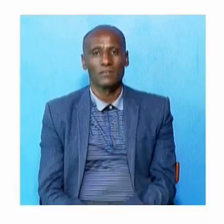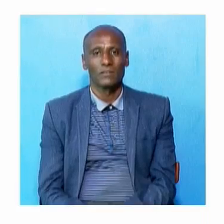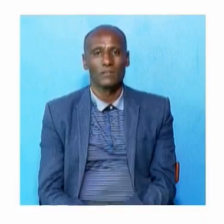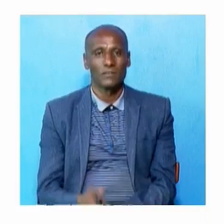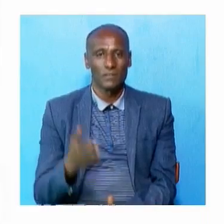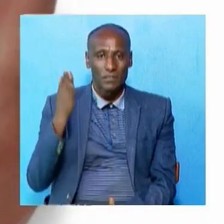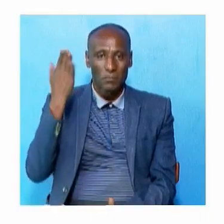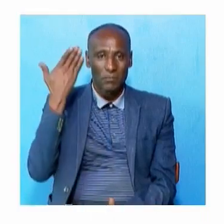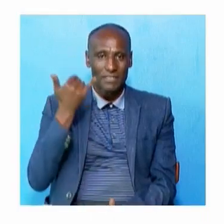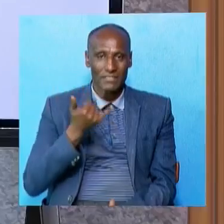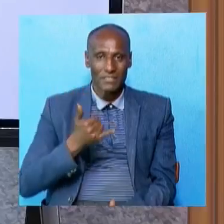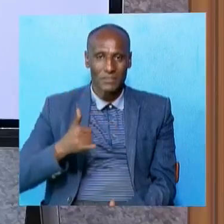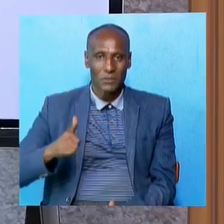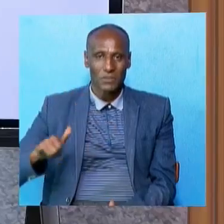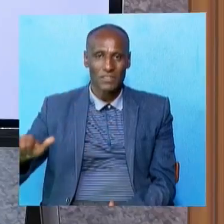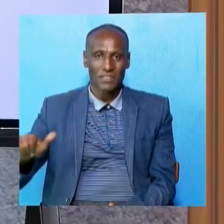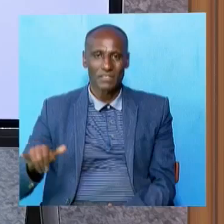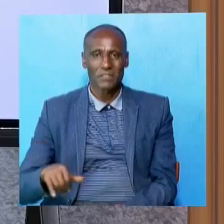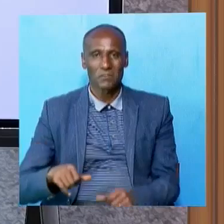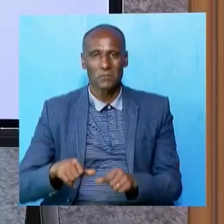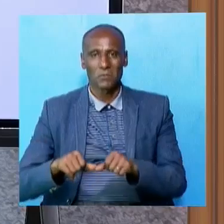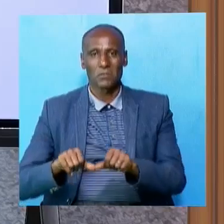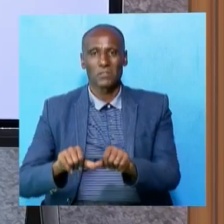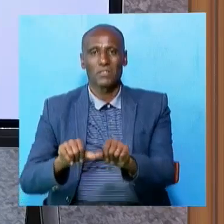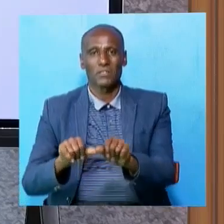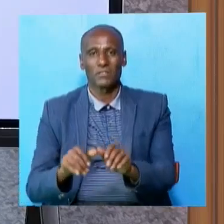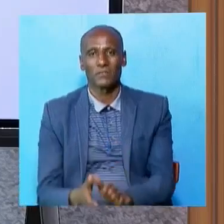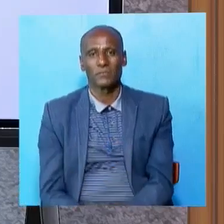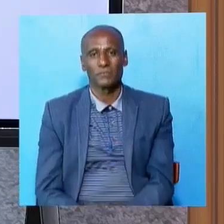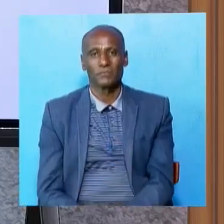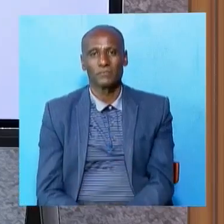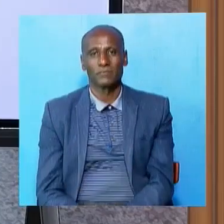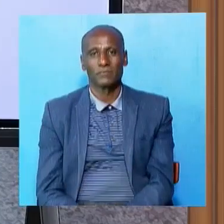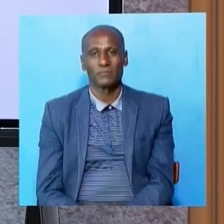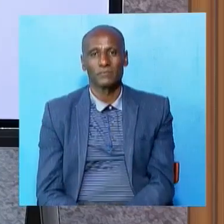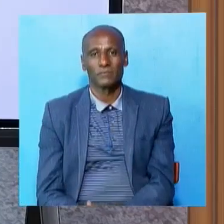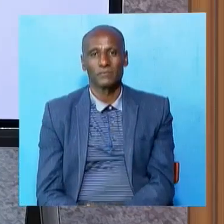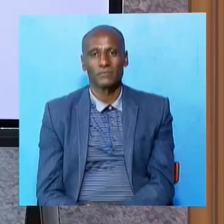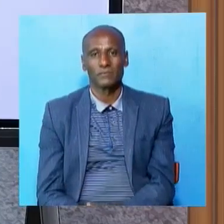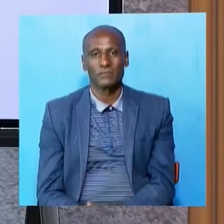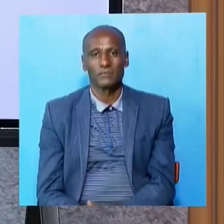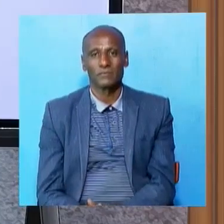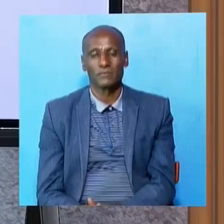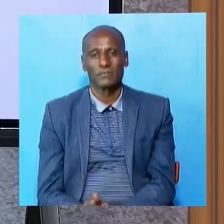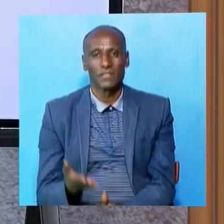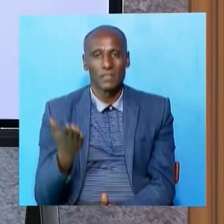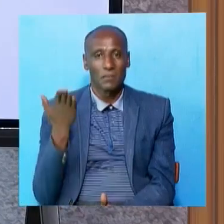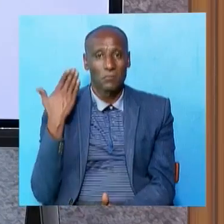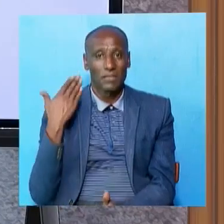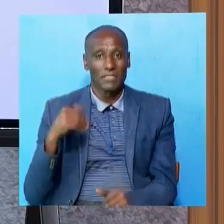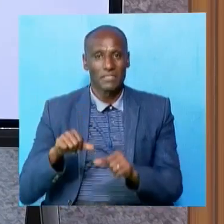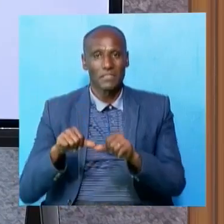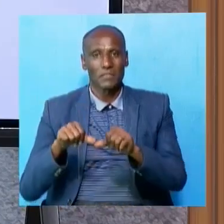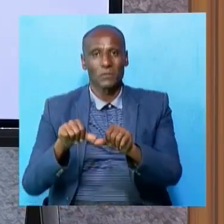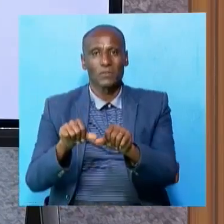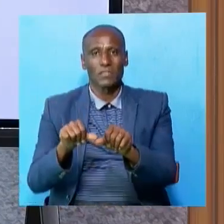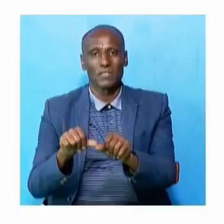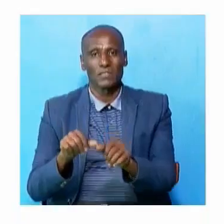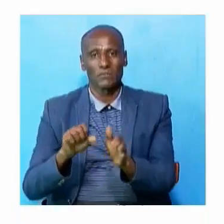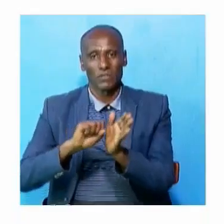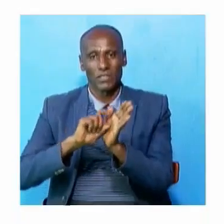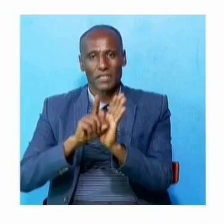Past continuous. We have seen some examples and some forms with a past continuous. Like, for